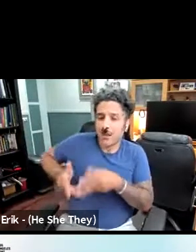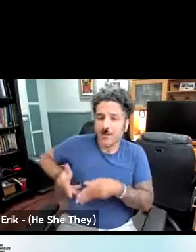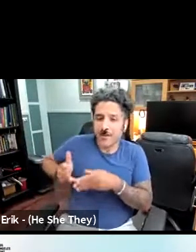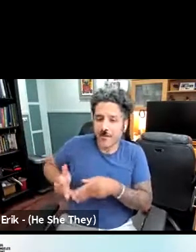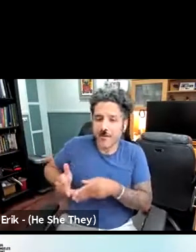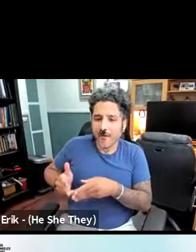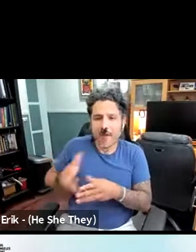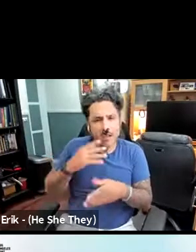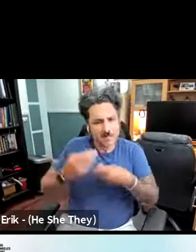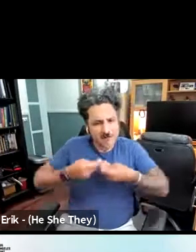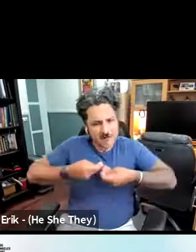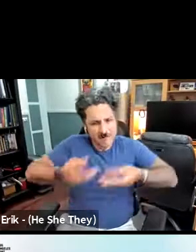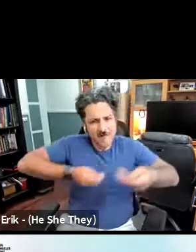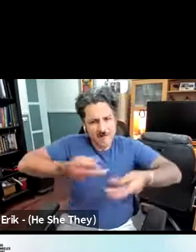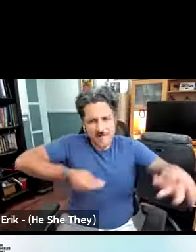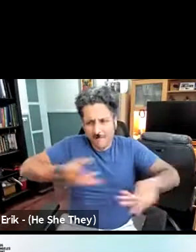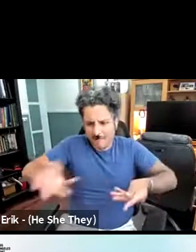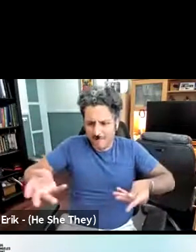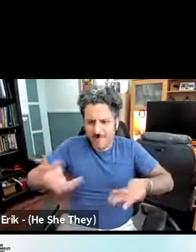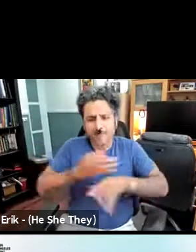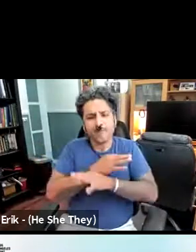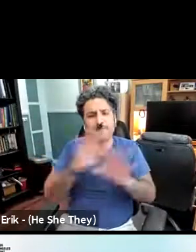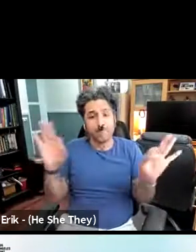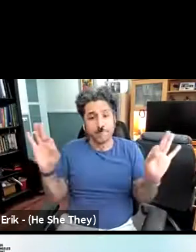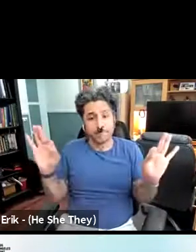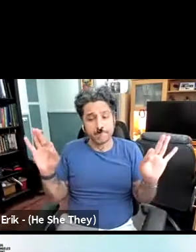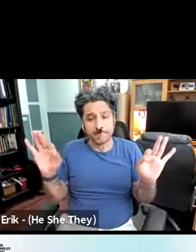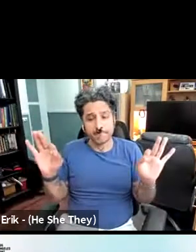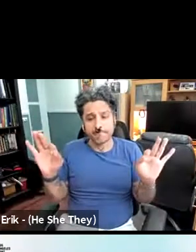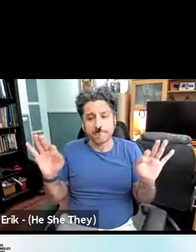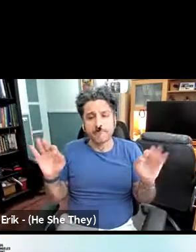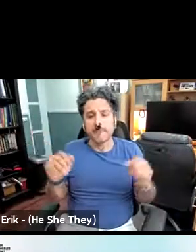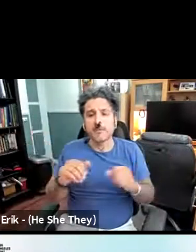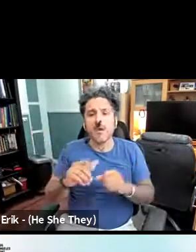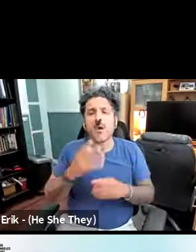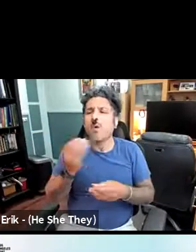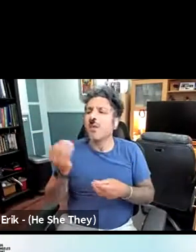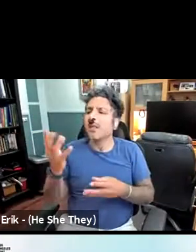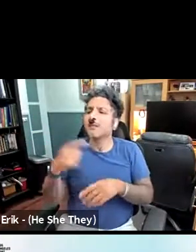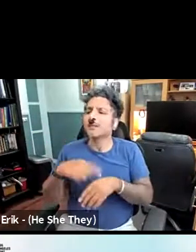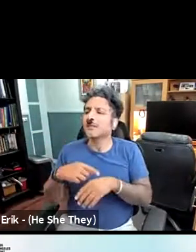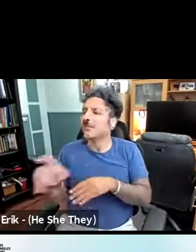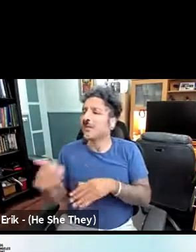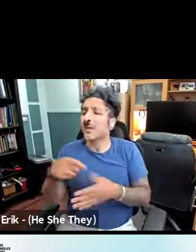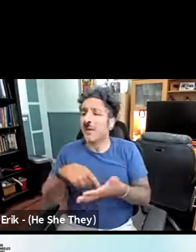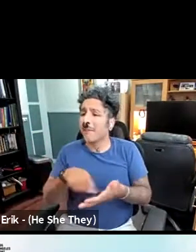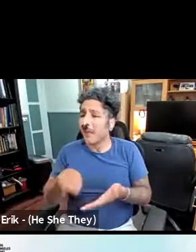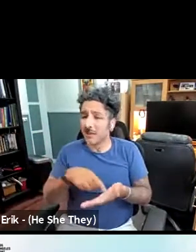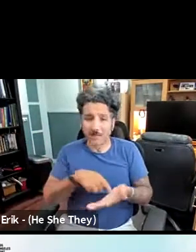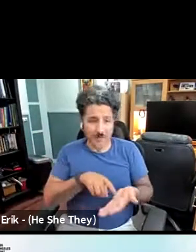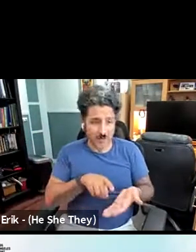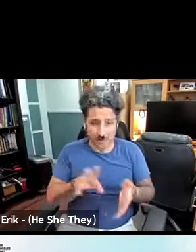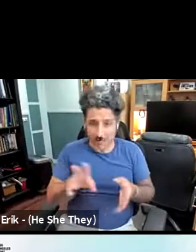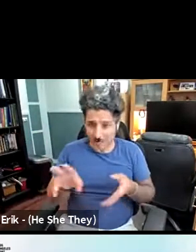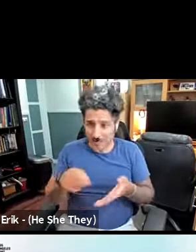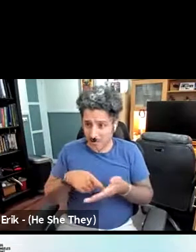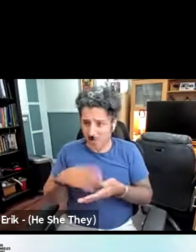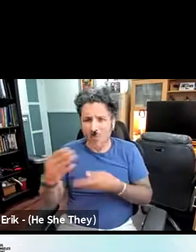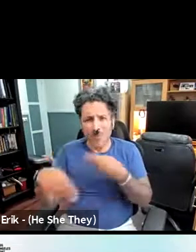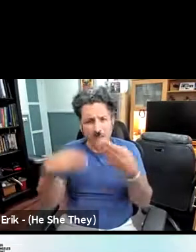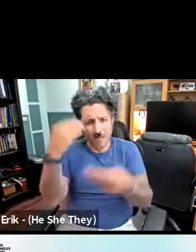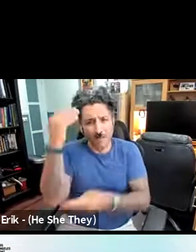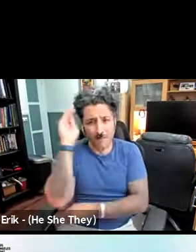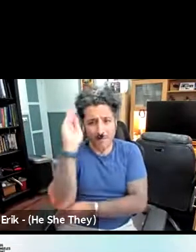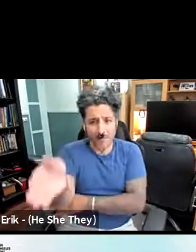give it freely and not worry about, oh well, you know, someone, I remember a lot of times that you didn't get paid for this, you get paid for that. You pay it forward,